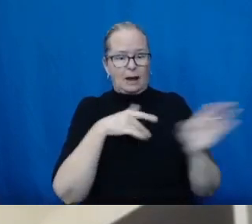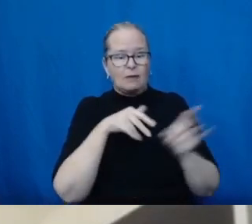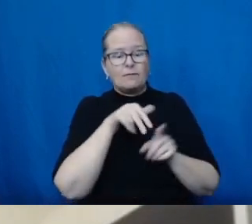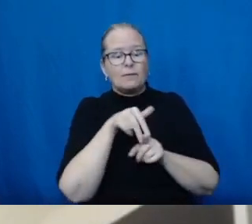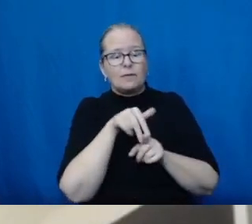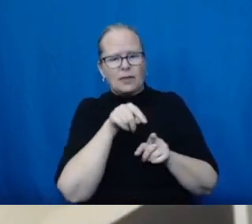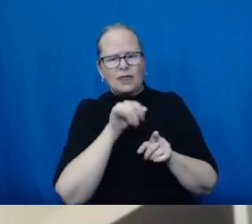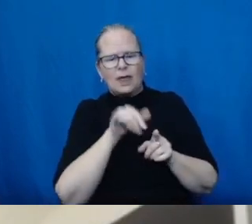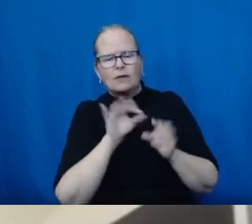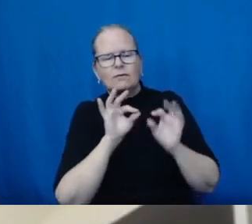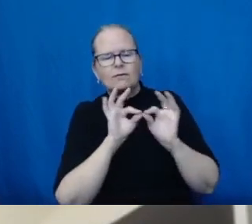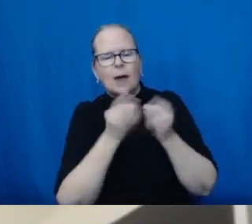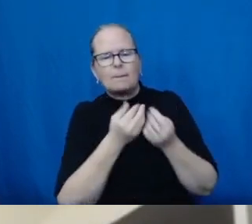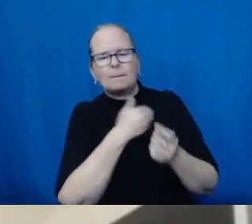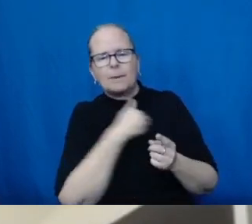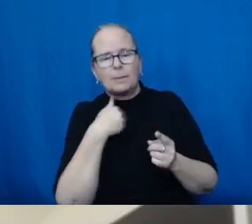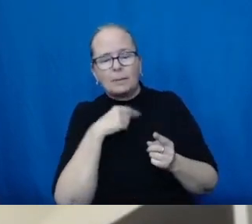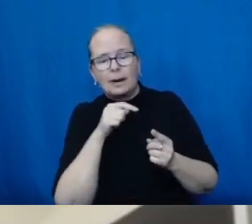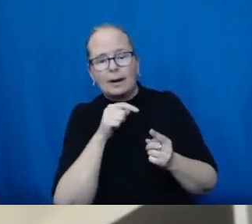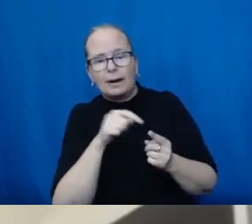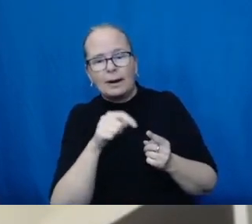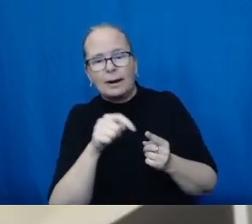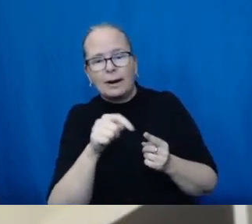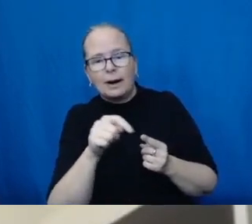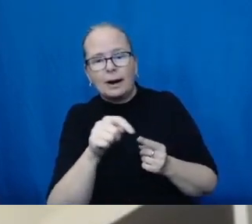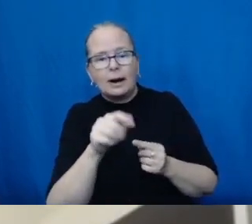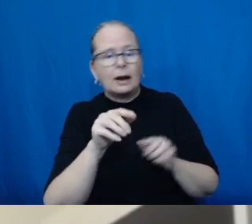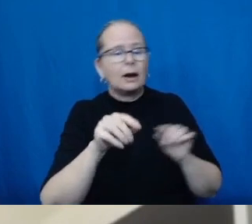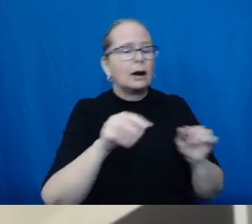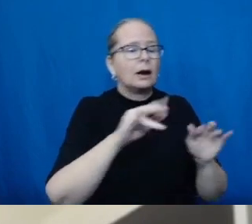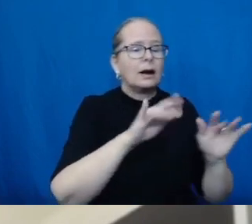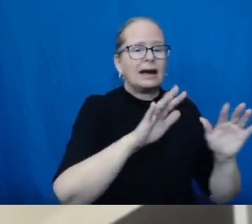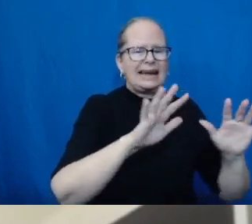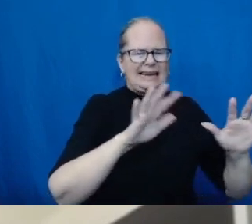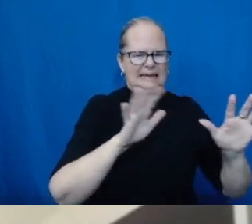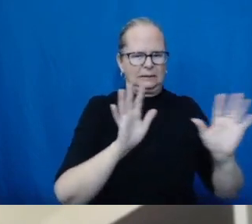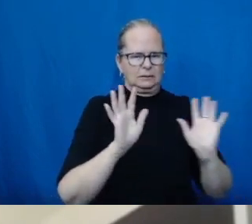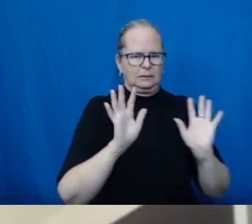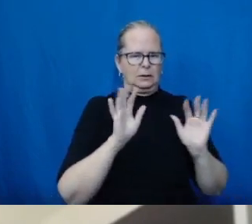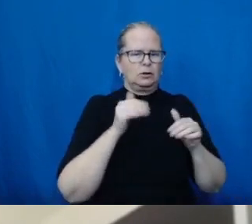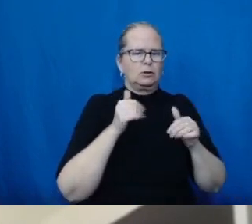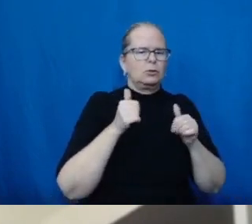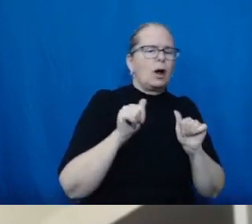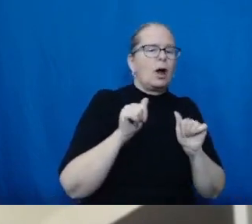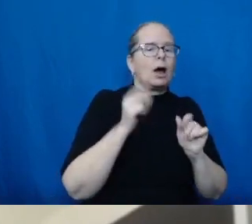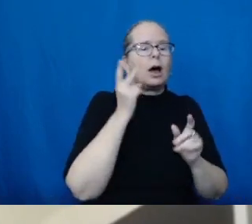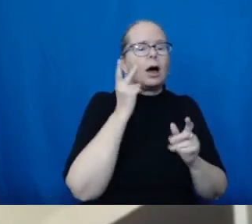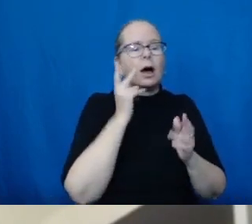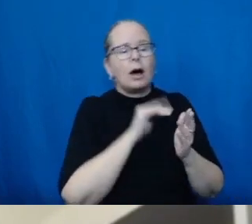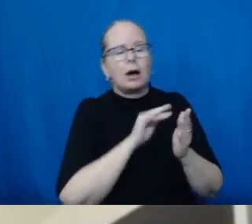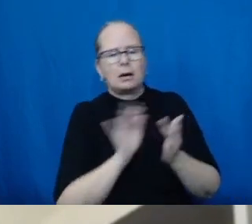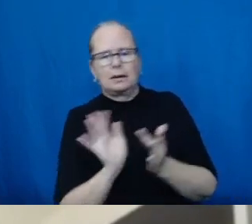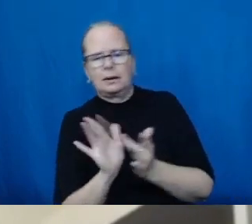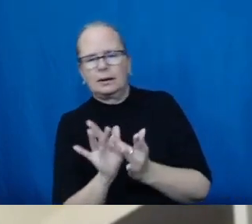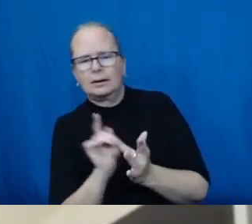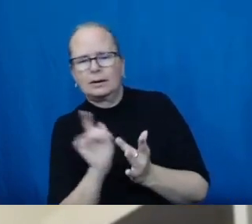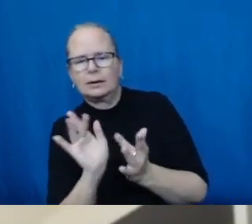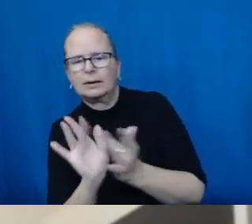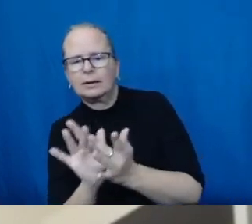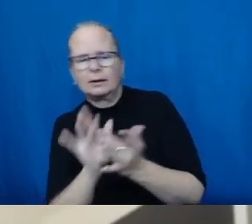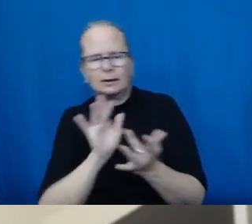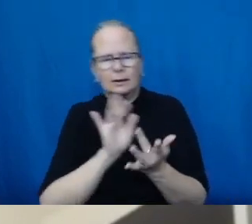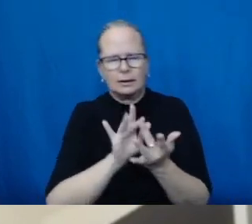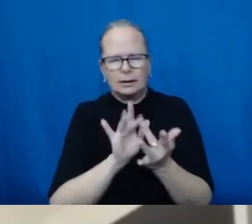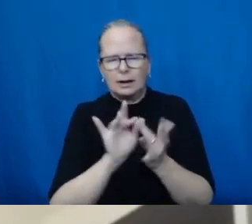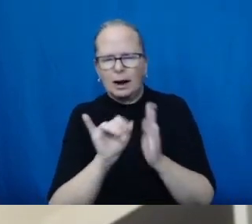and reach out to them. And what you want to do is identify the source or the type of misinformation that they are falling prey to. Because there's